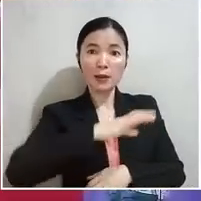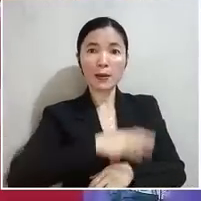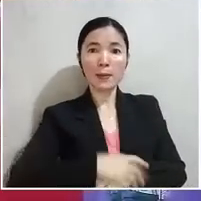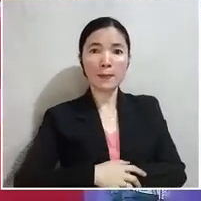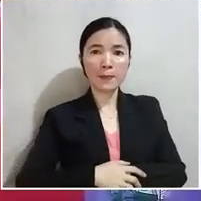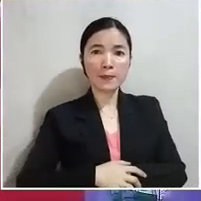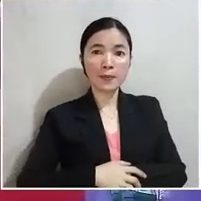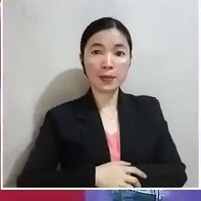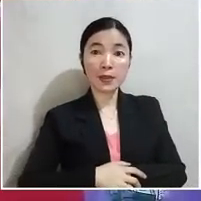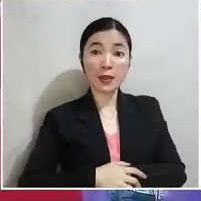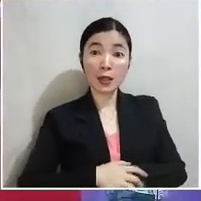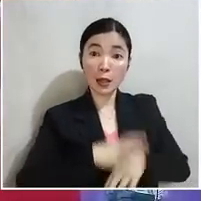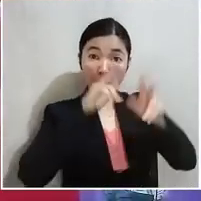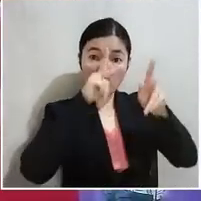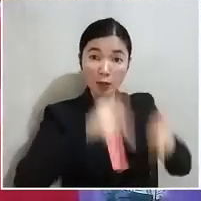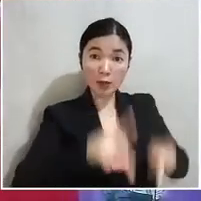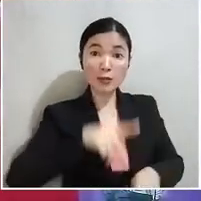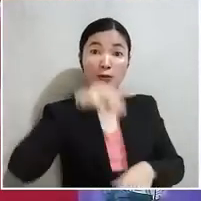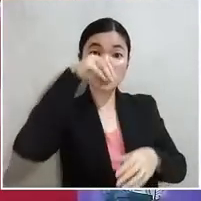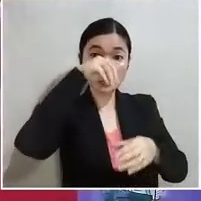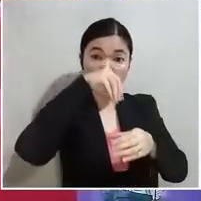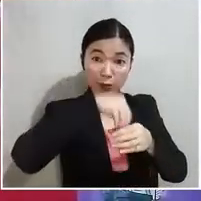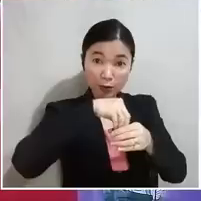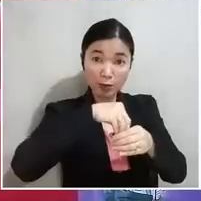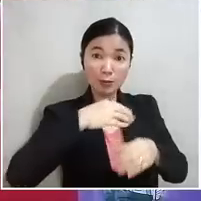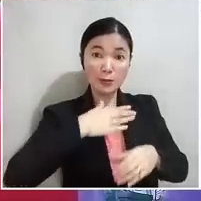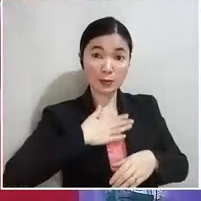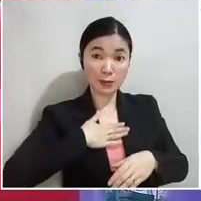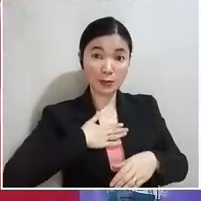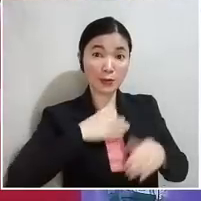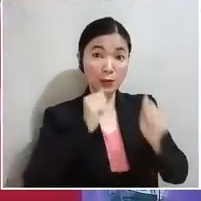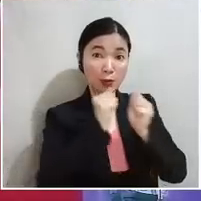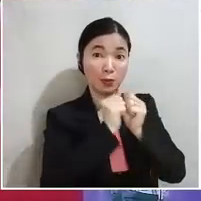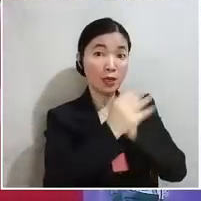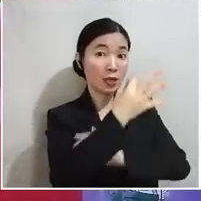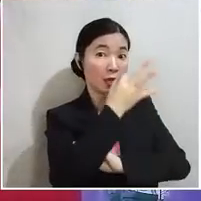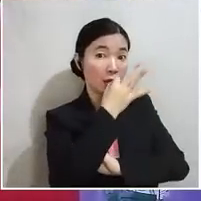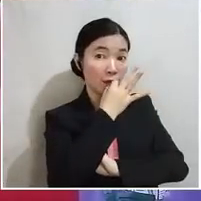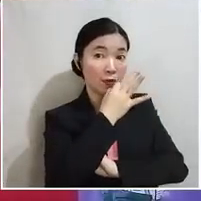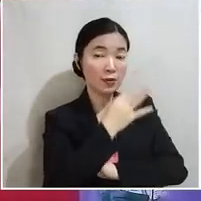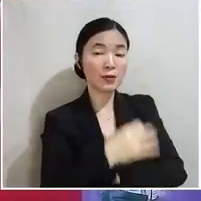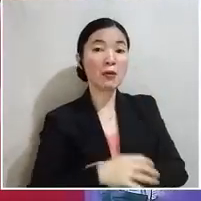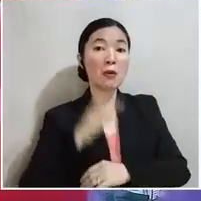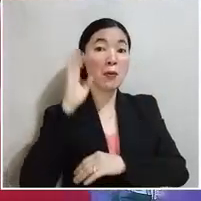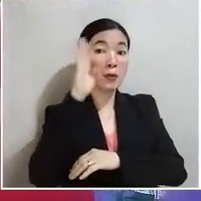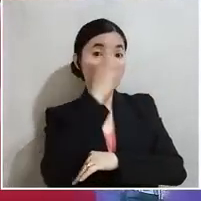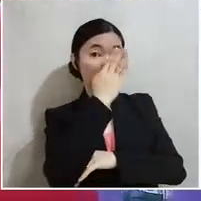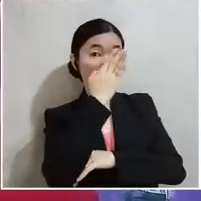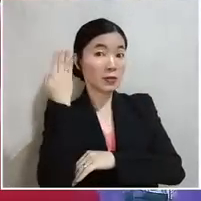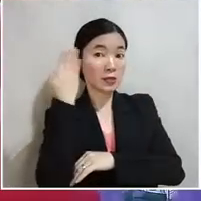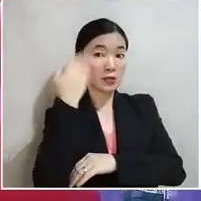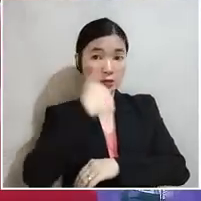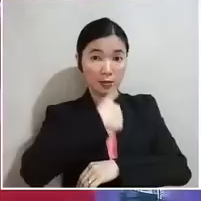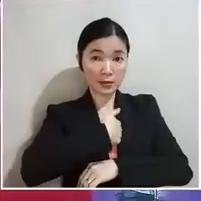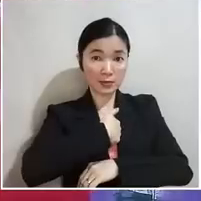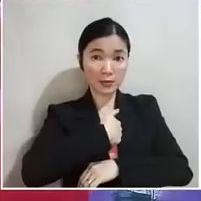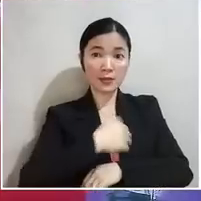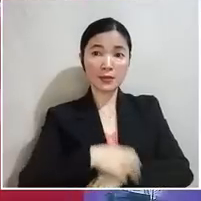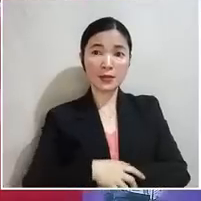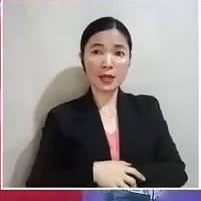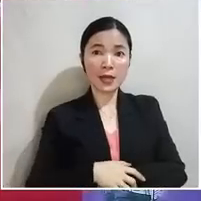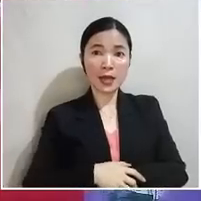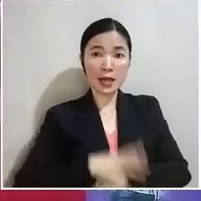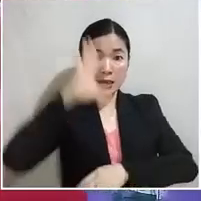his hand into the dish with me is the one who will betray me. The Son of